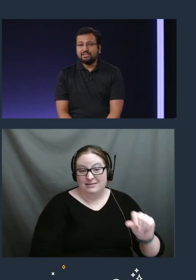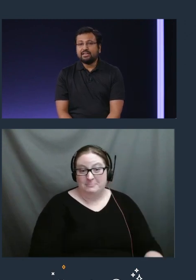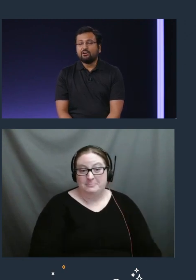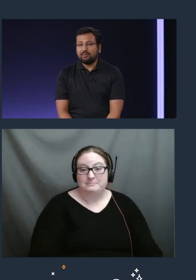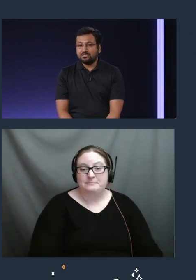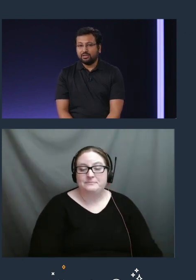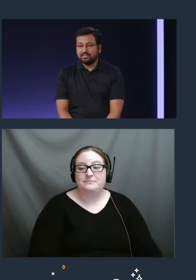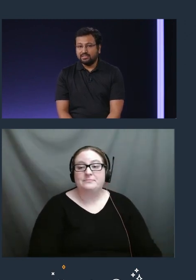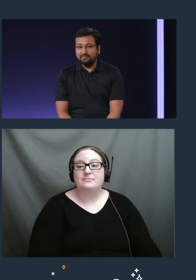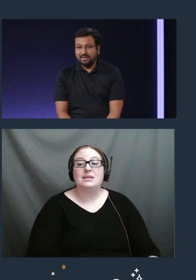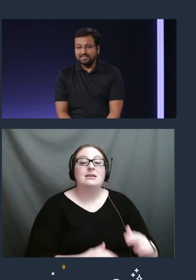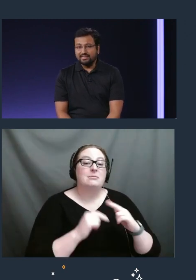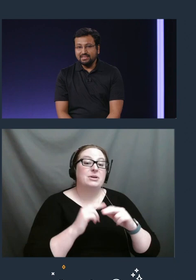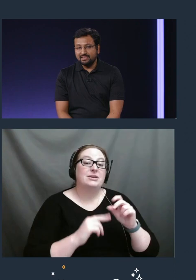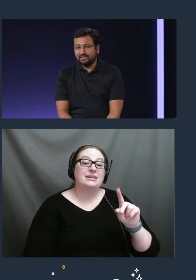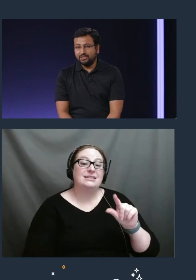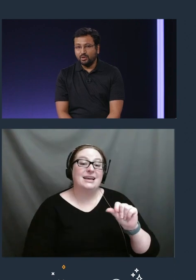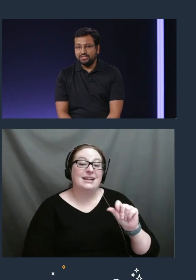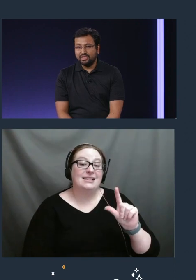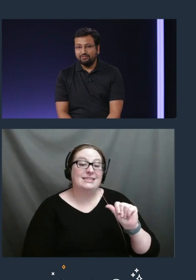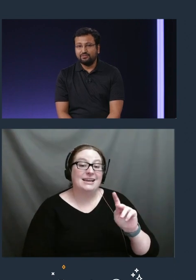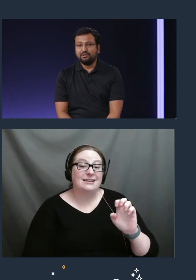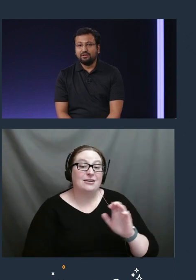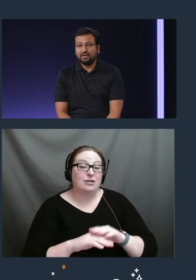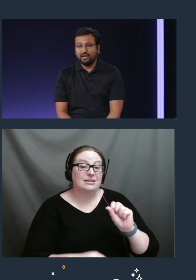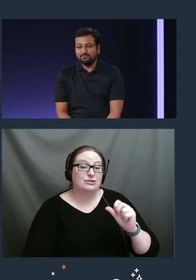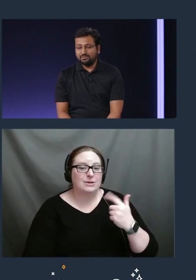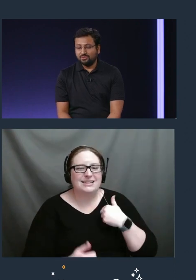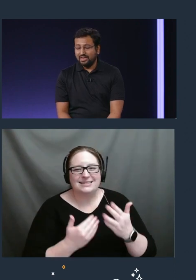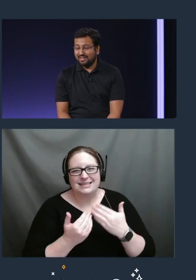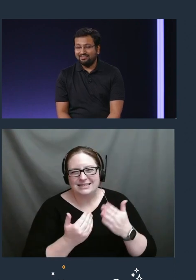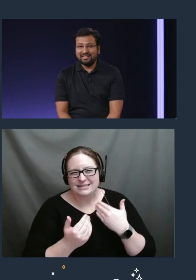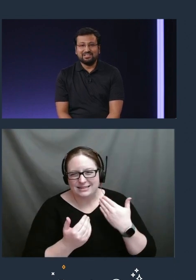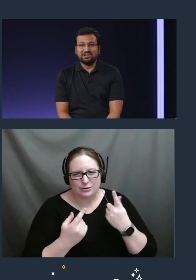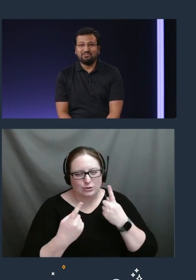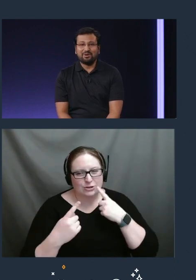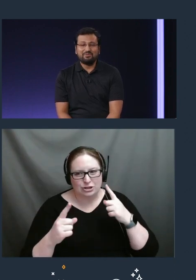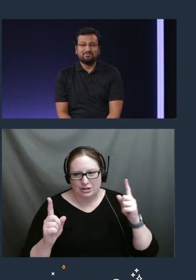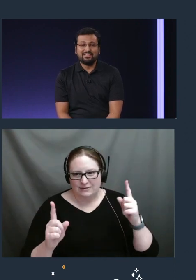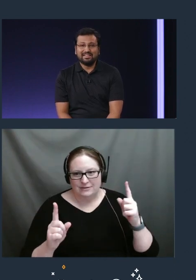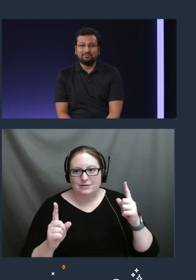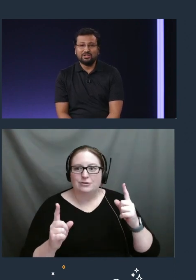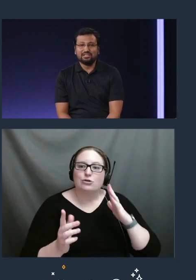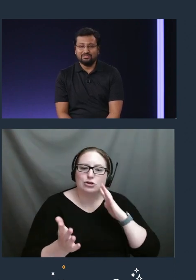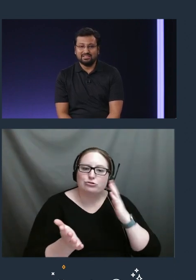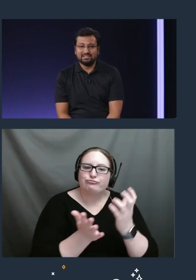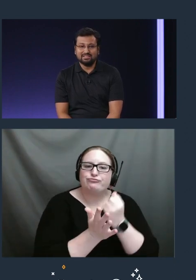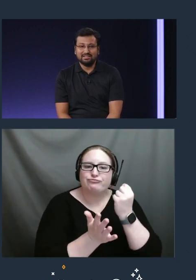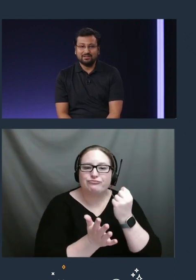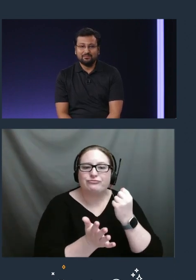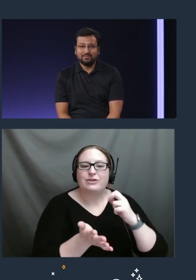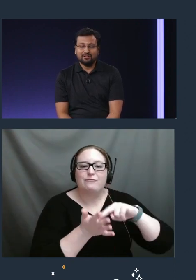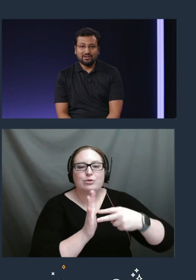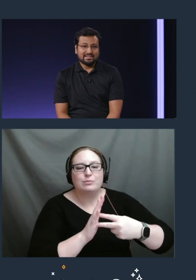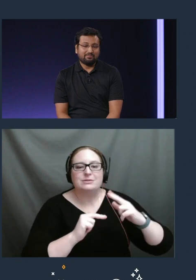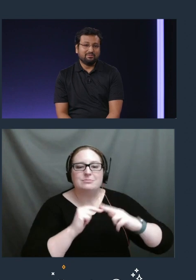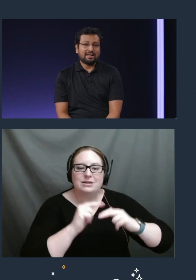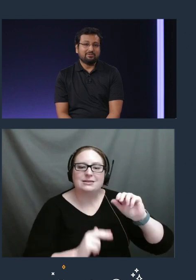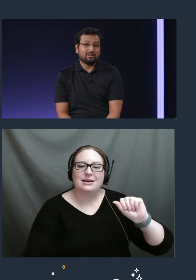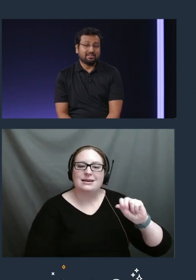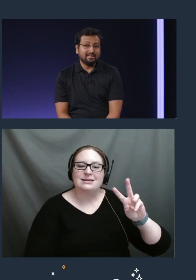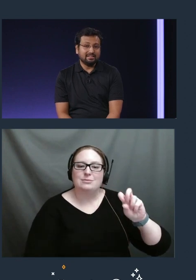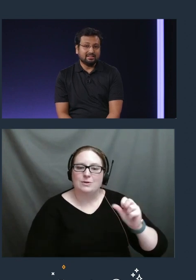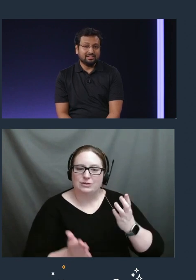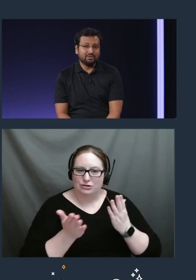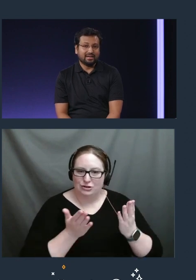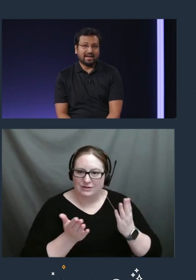Building your data lake on Amazon S3 makes it easy to take advantage of purpose-built AWS services. For example, with